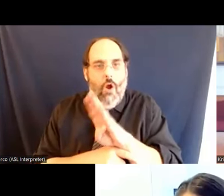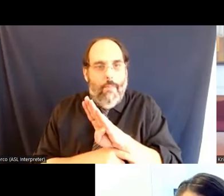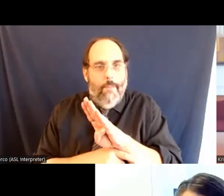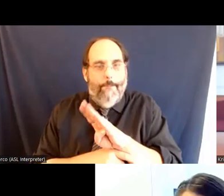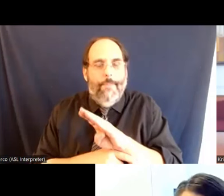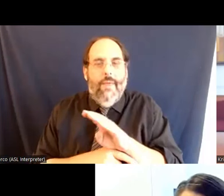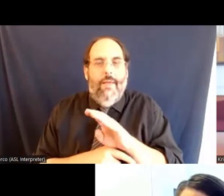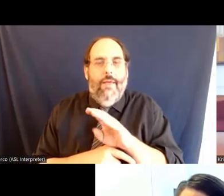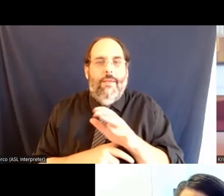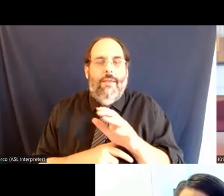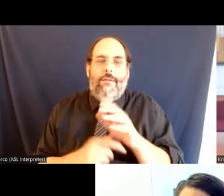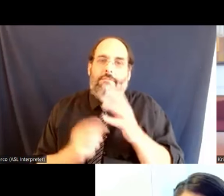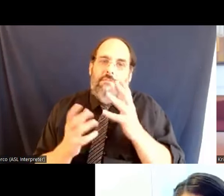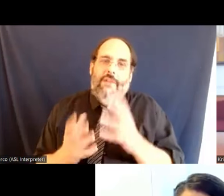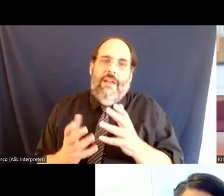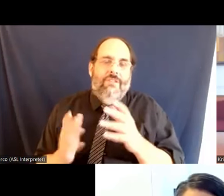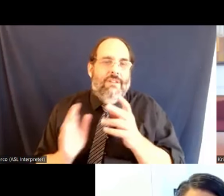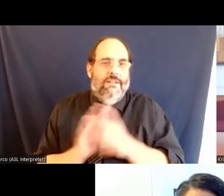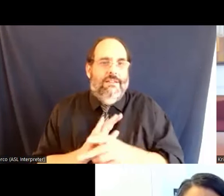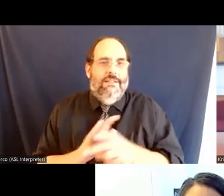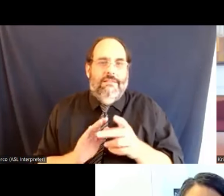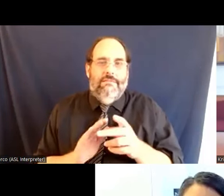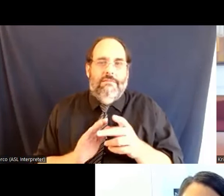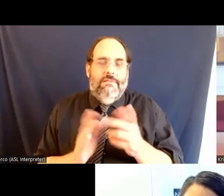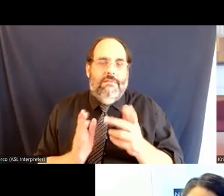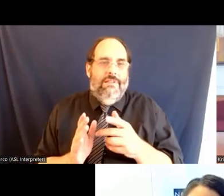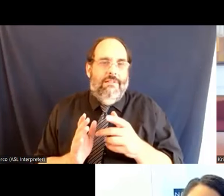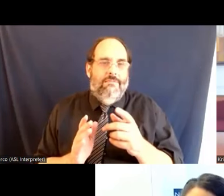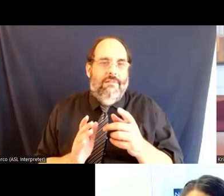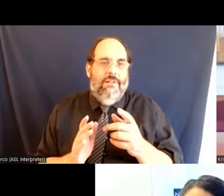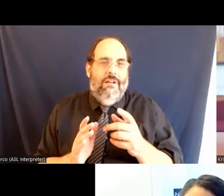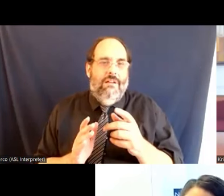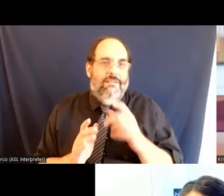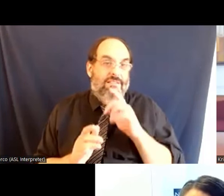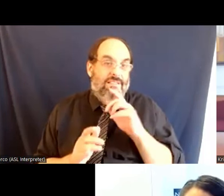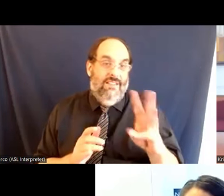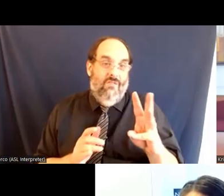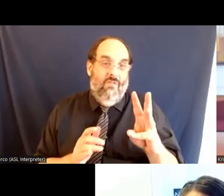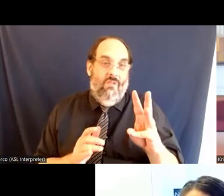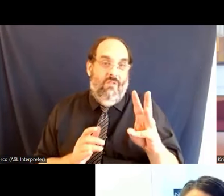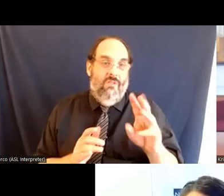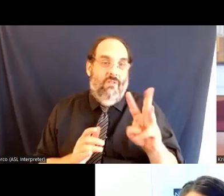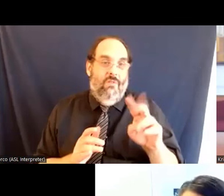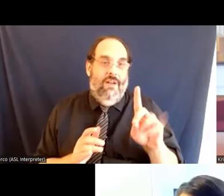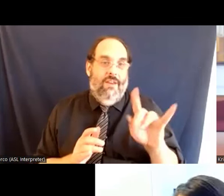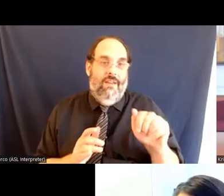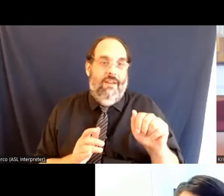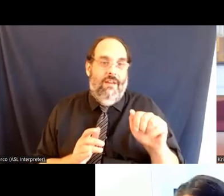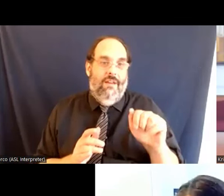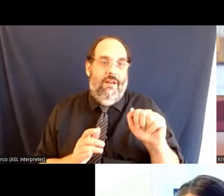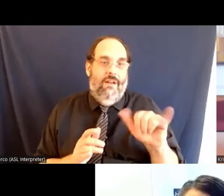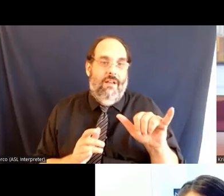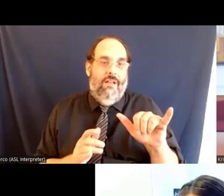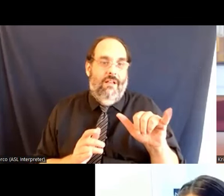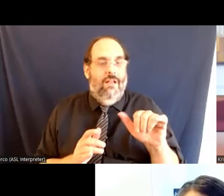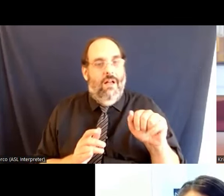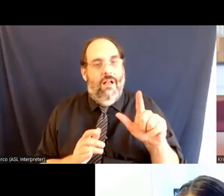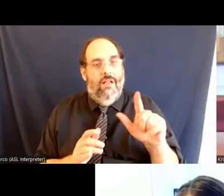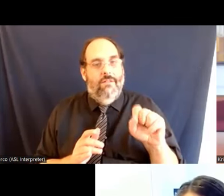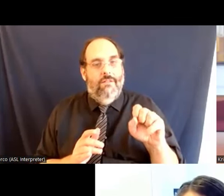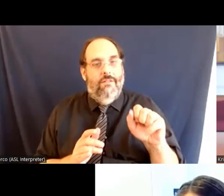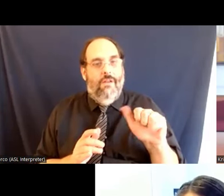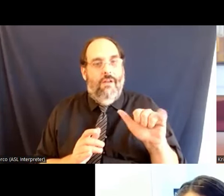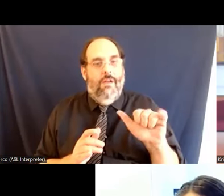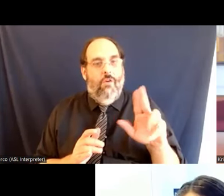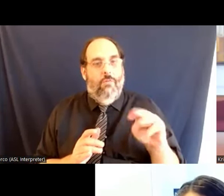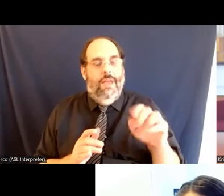the tragic killing of 6-year-old Wadia al-Fayume and the severe